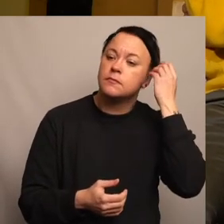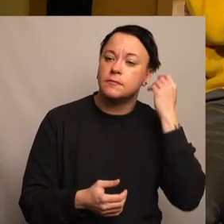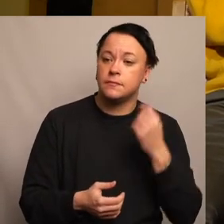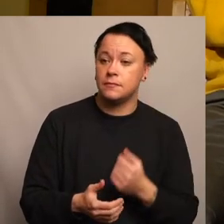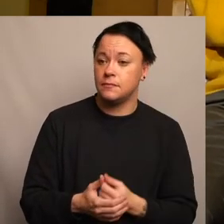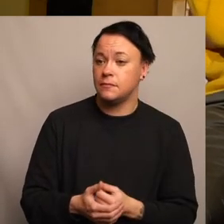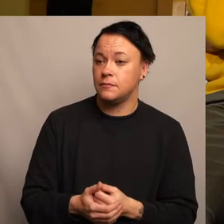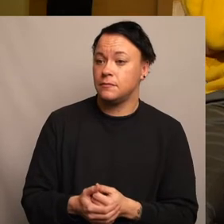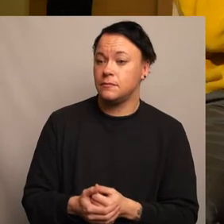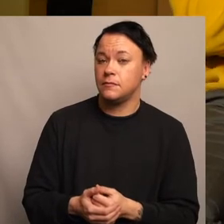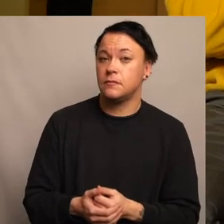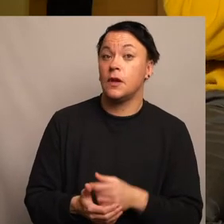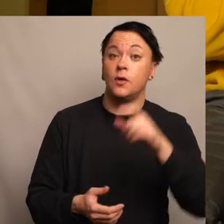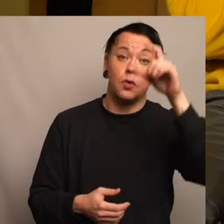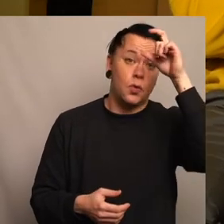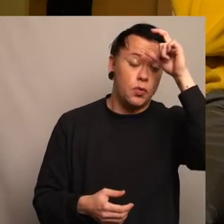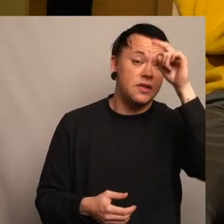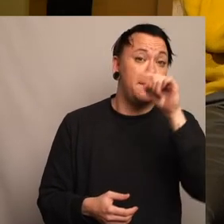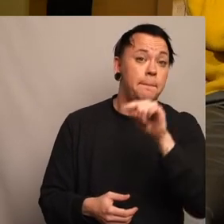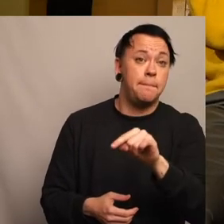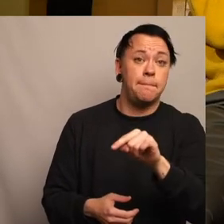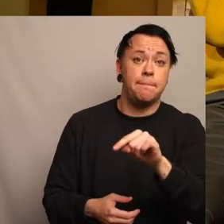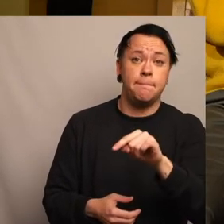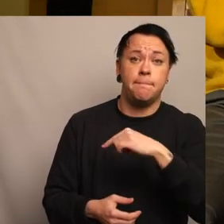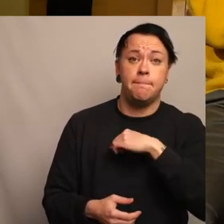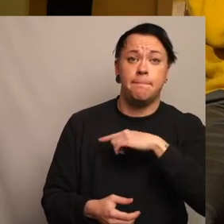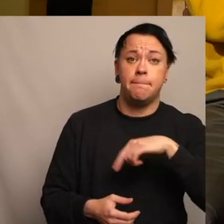I found in Tunisia, we have this